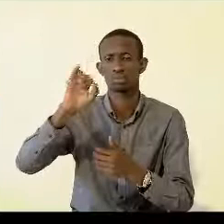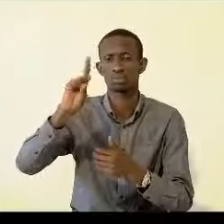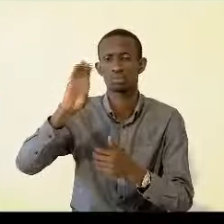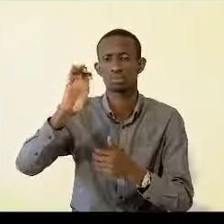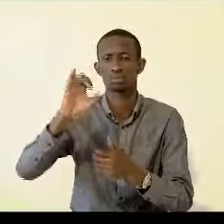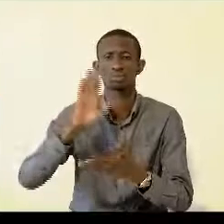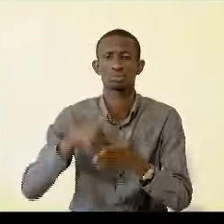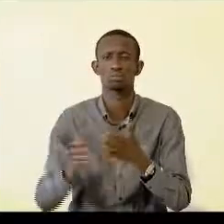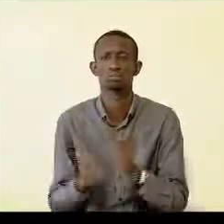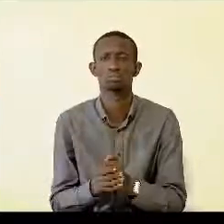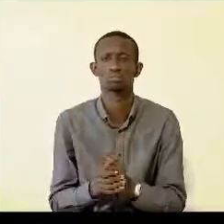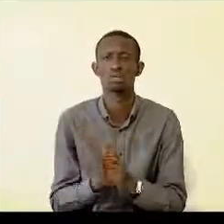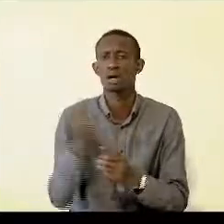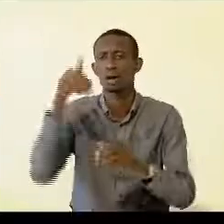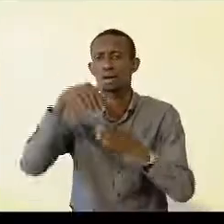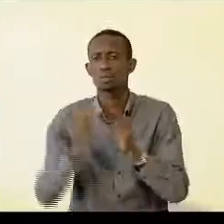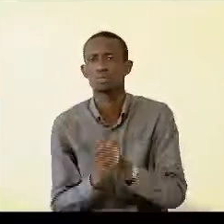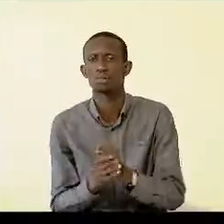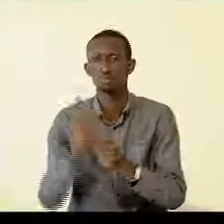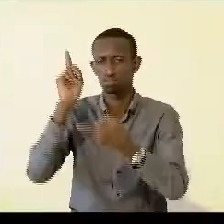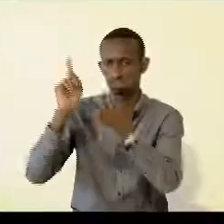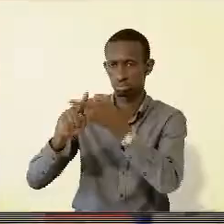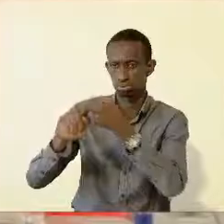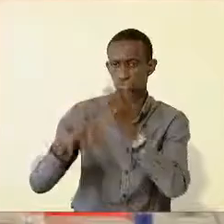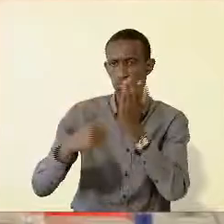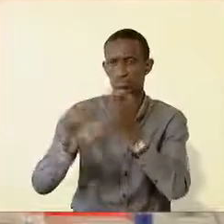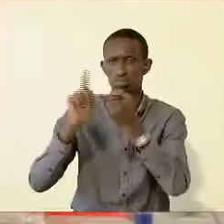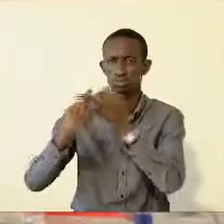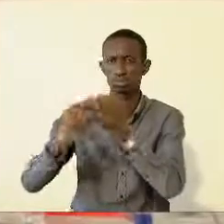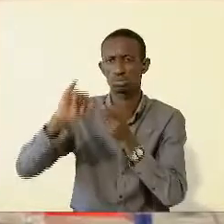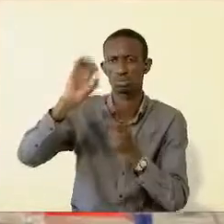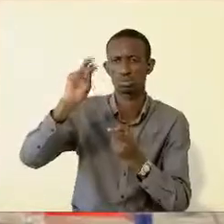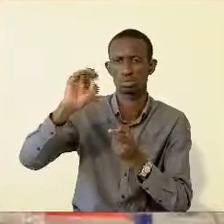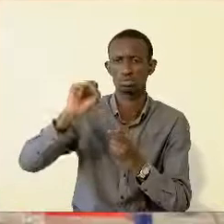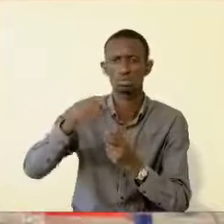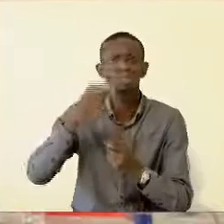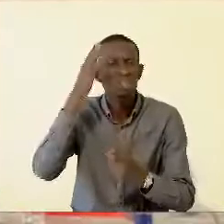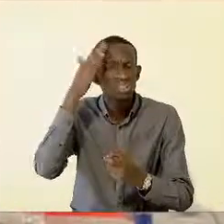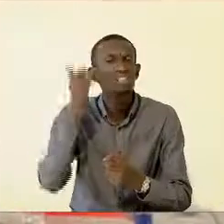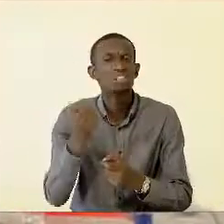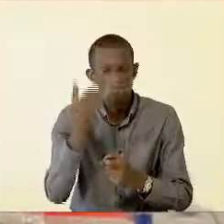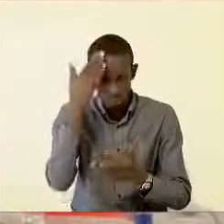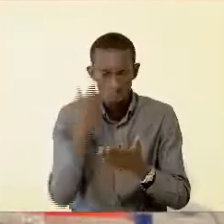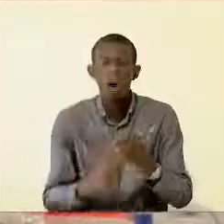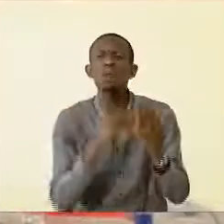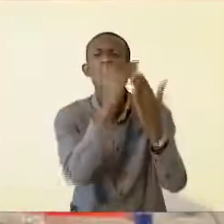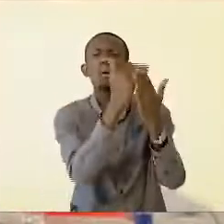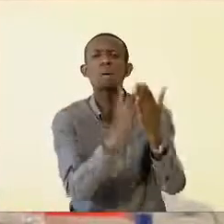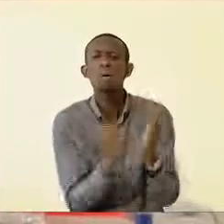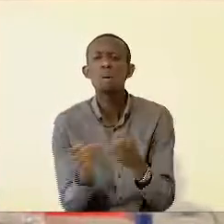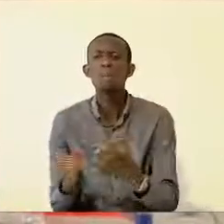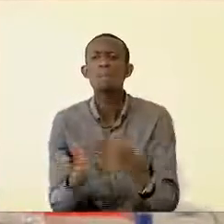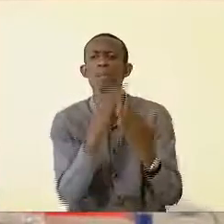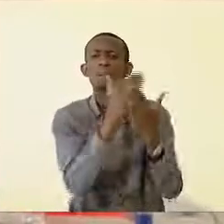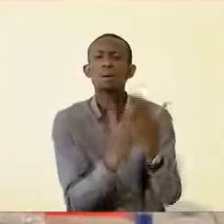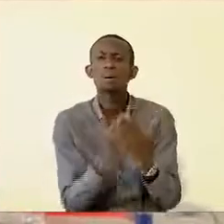form unipositive ions. Do you know why we classify them in the periodic table and